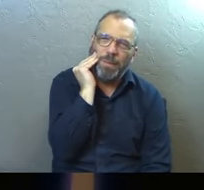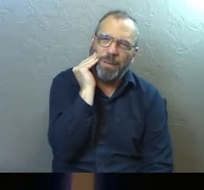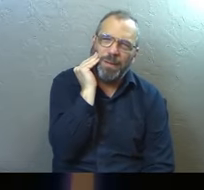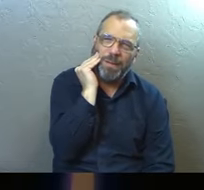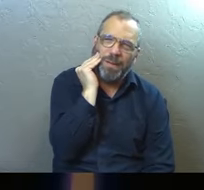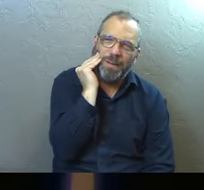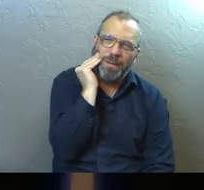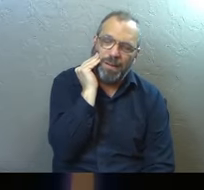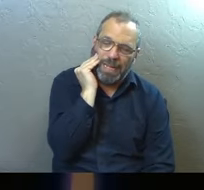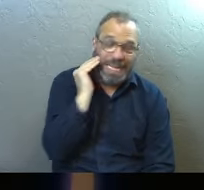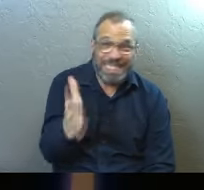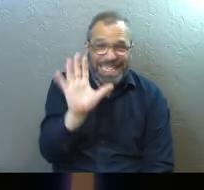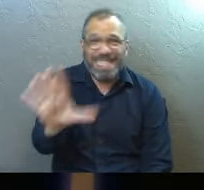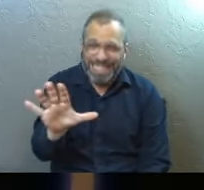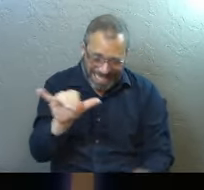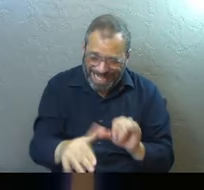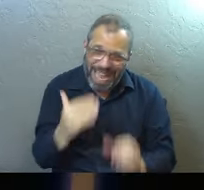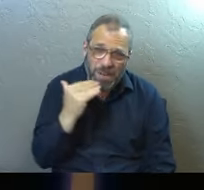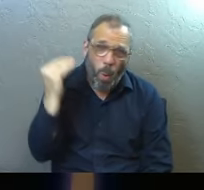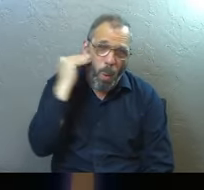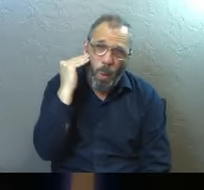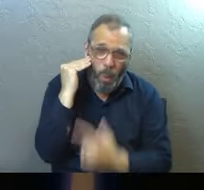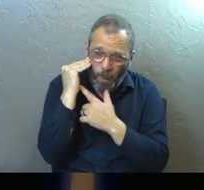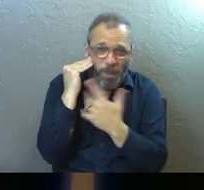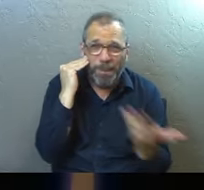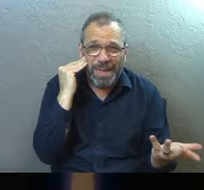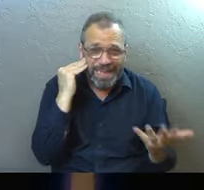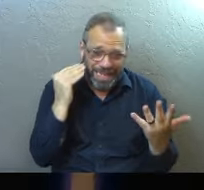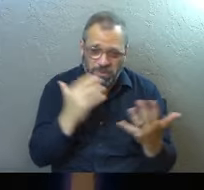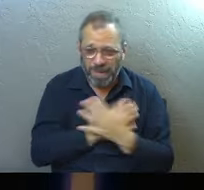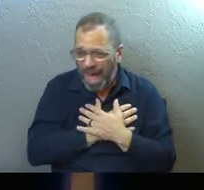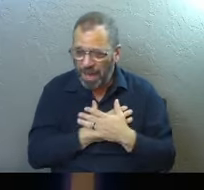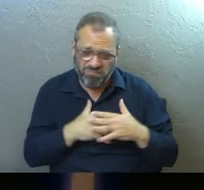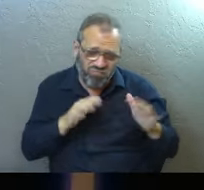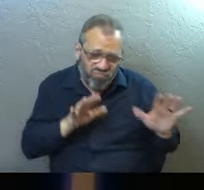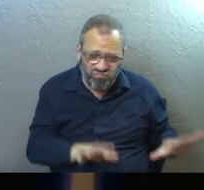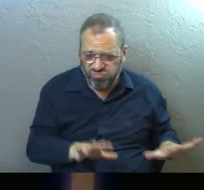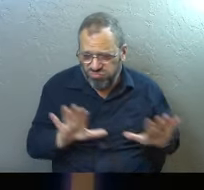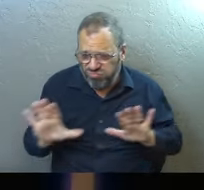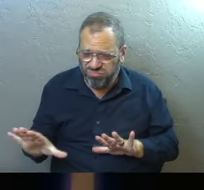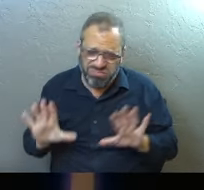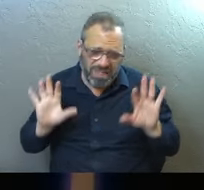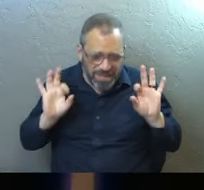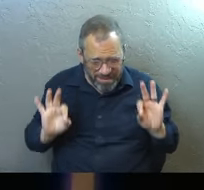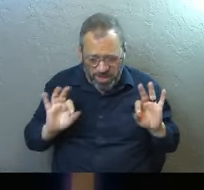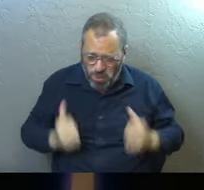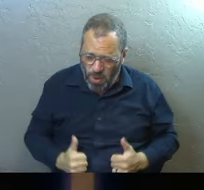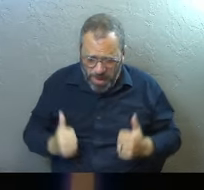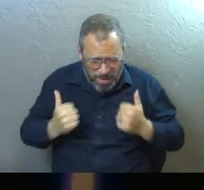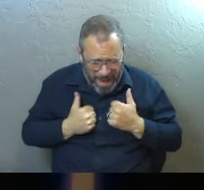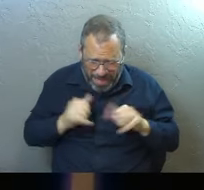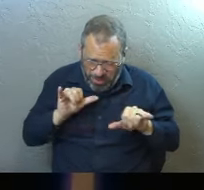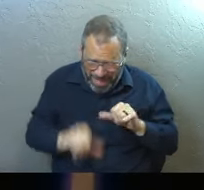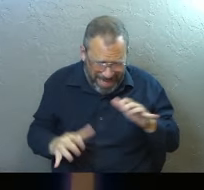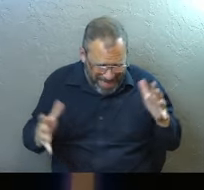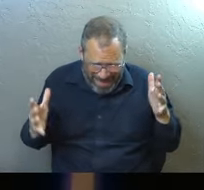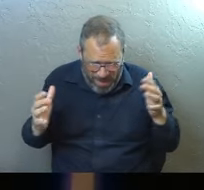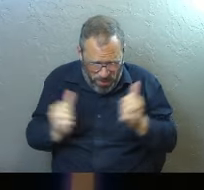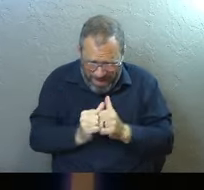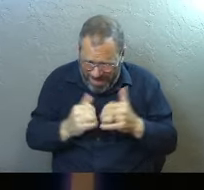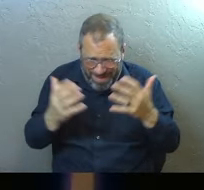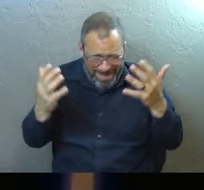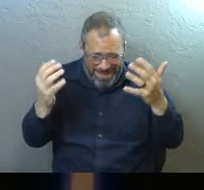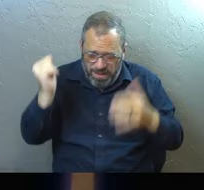home. And he's saying, like, just stay in that place. It's relaxed. It's easy. You're remaining. You're abiding. You're staying